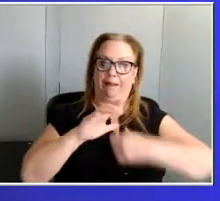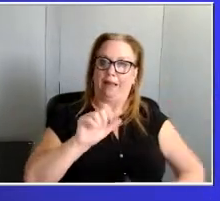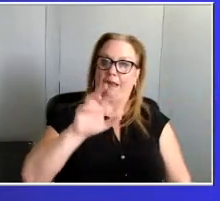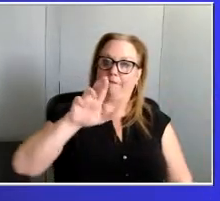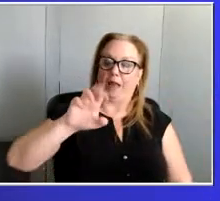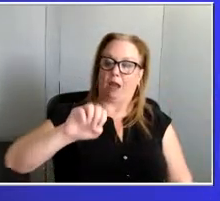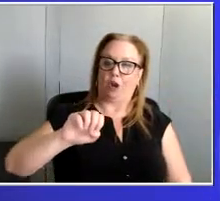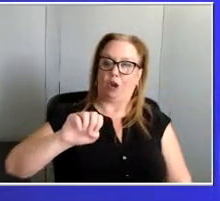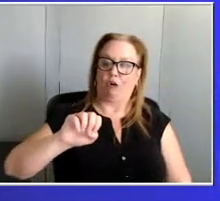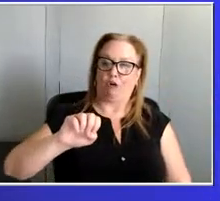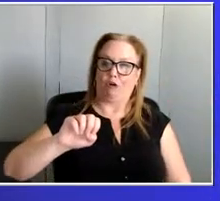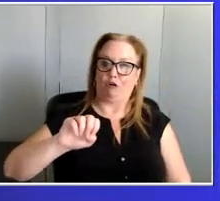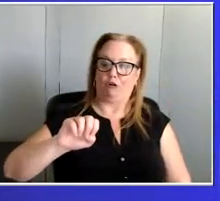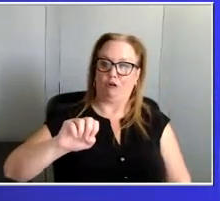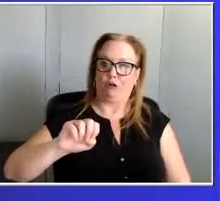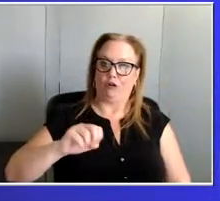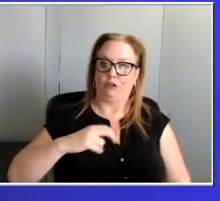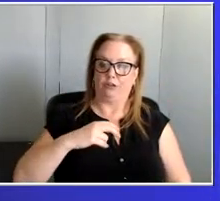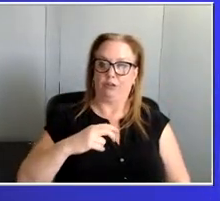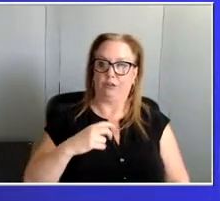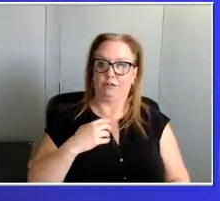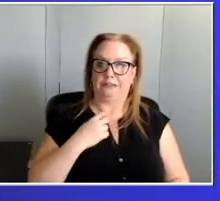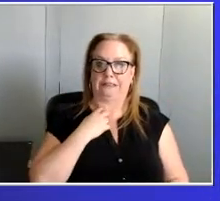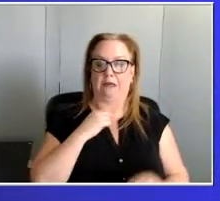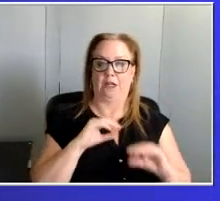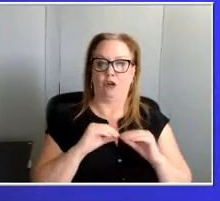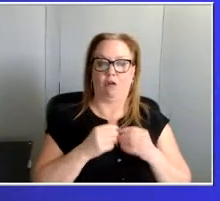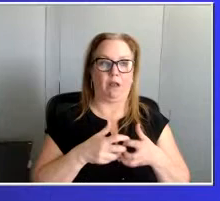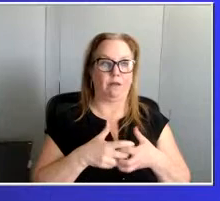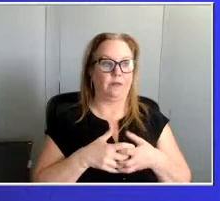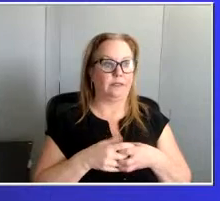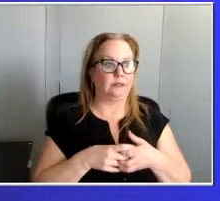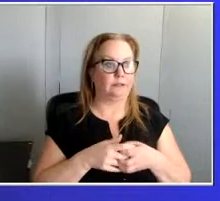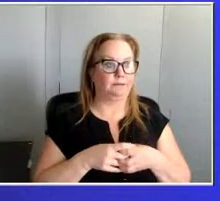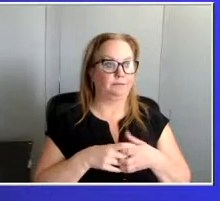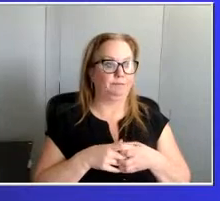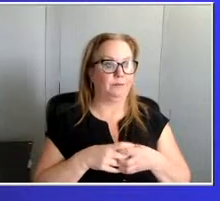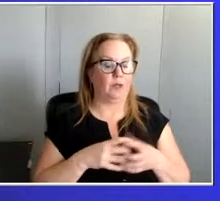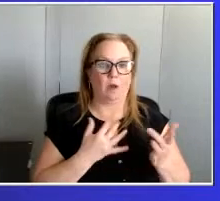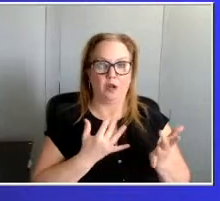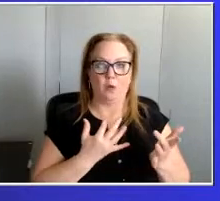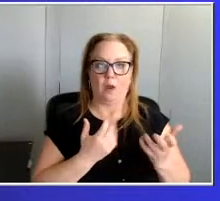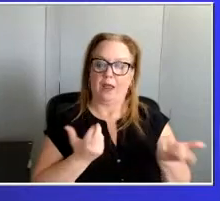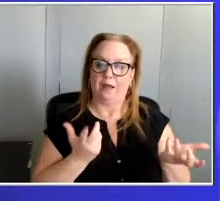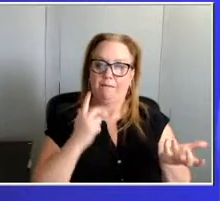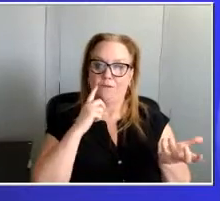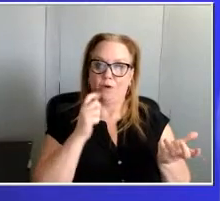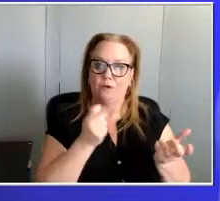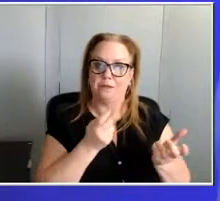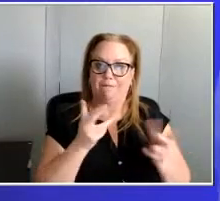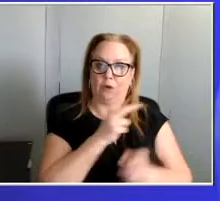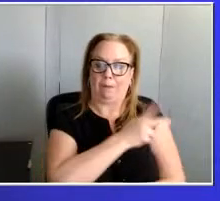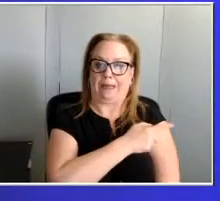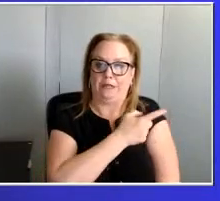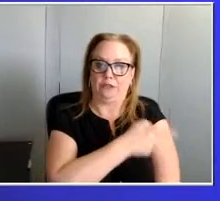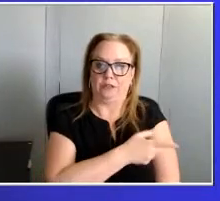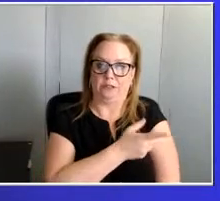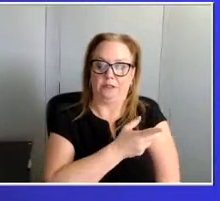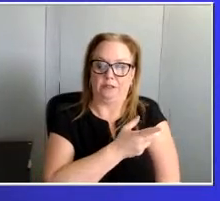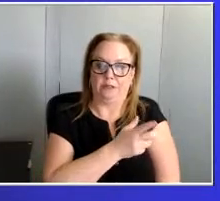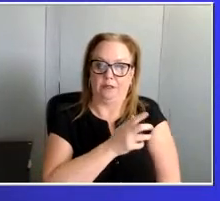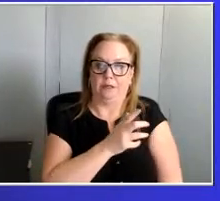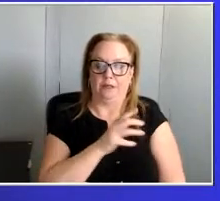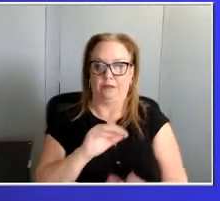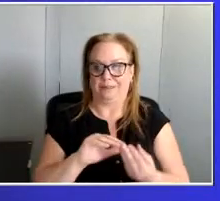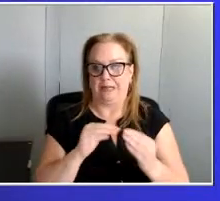going to be sitting in your office twiddling your thumbs while you wait for those few patients. Your volume in some of